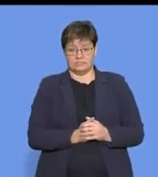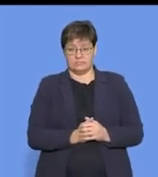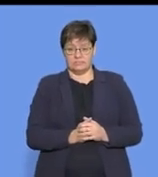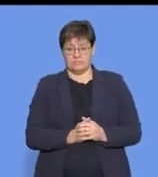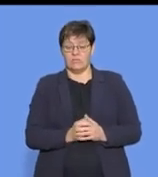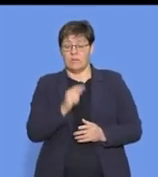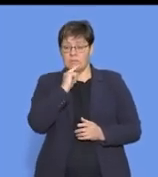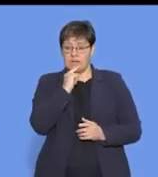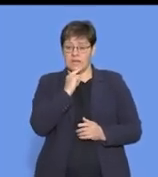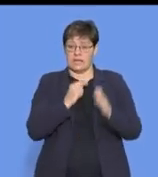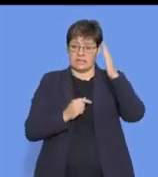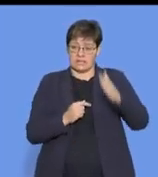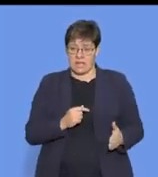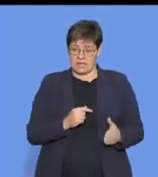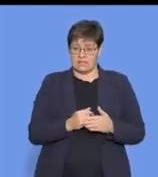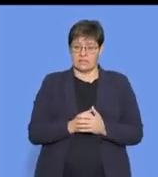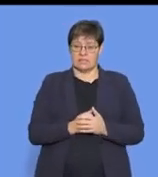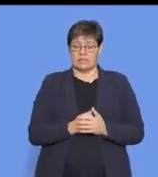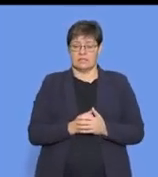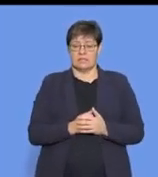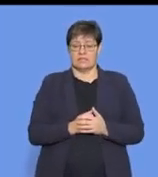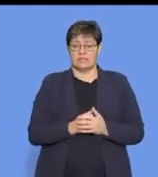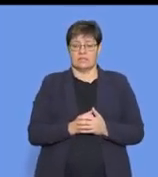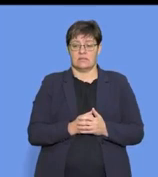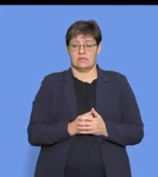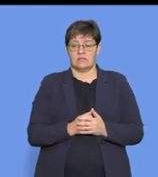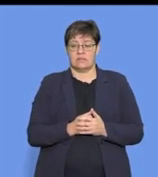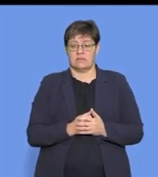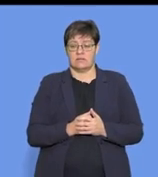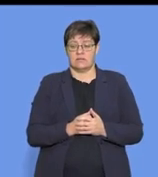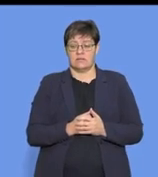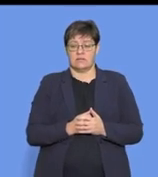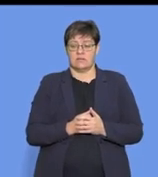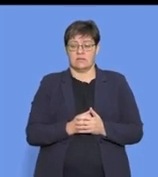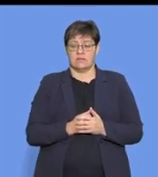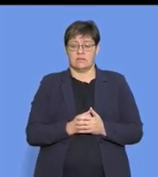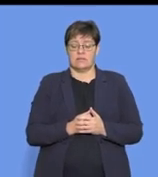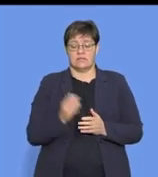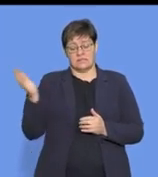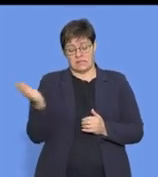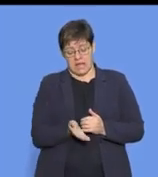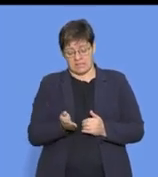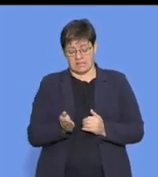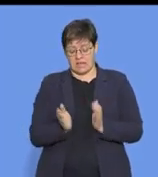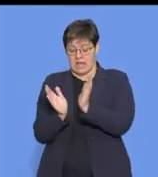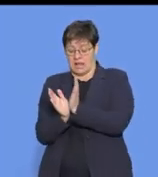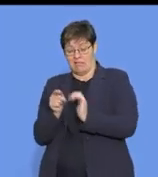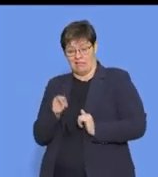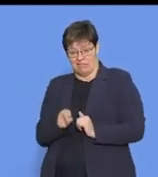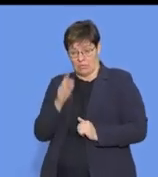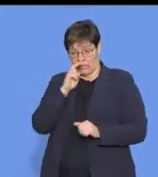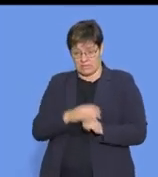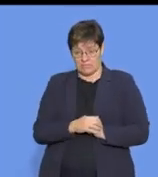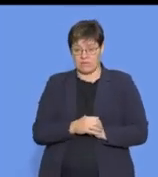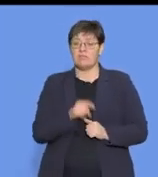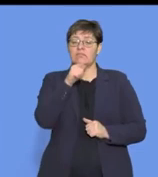need to be given q, r, and angle p. Okay, last one. Let's try this one. If we want to